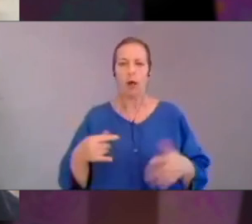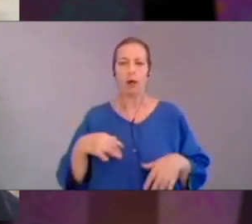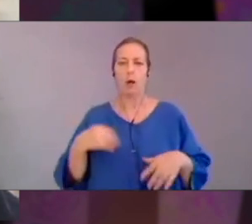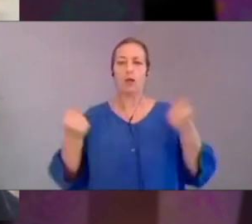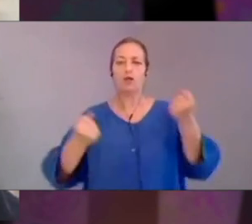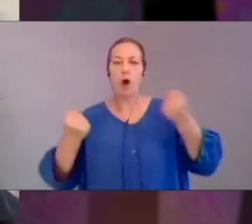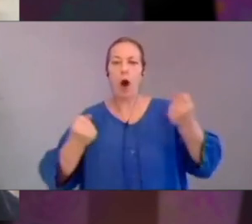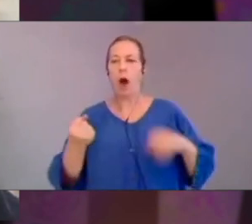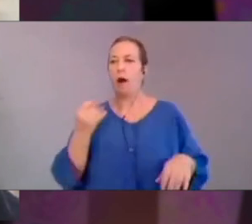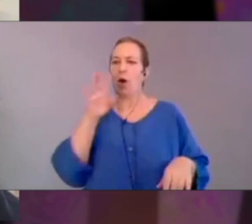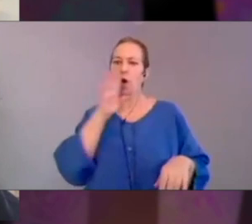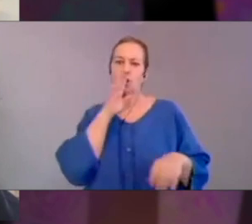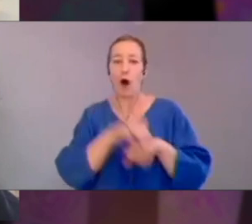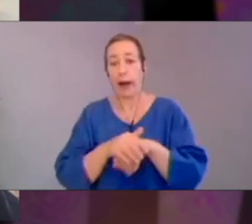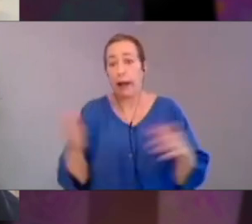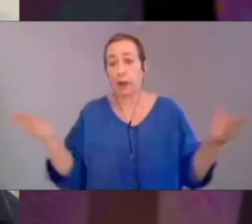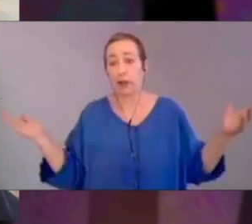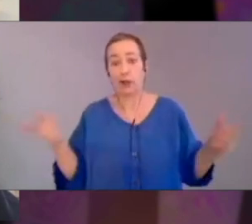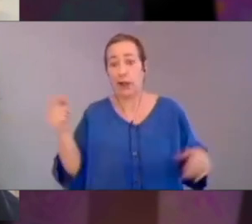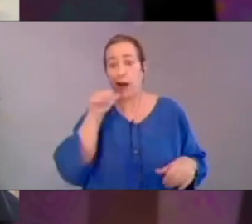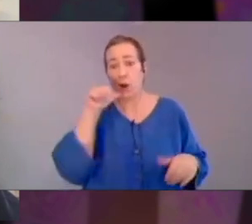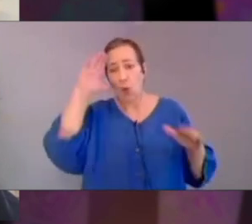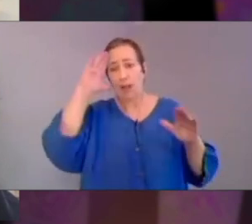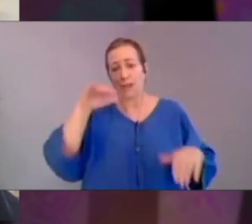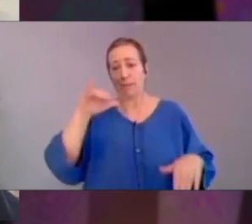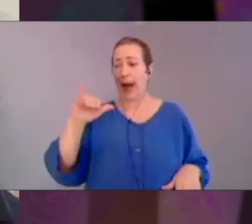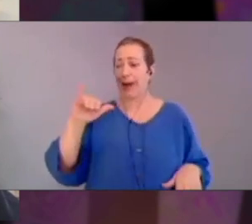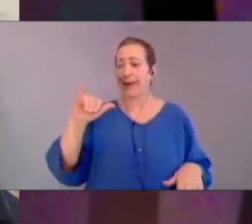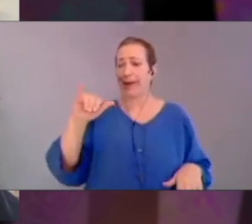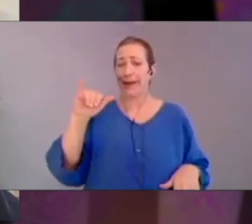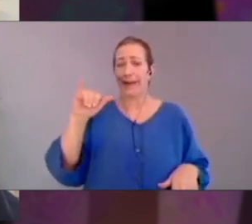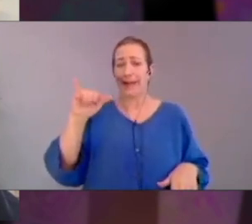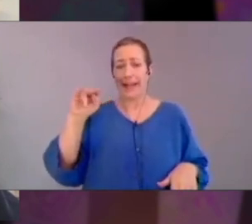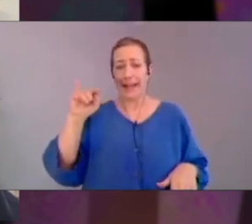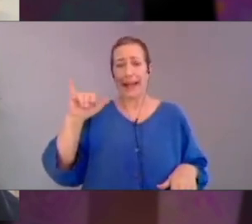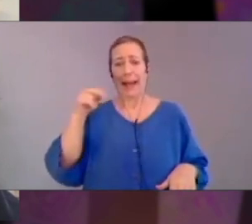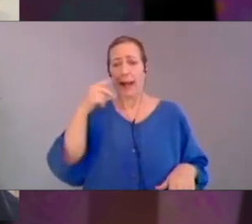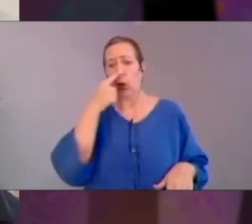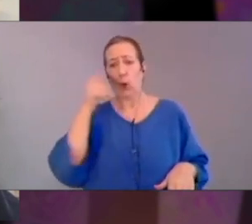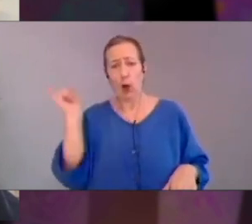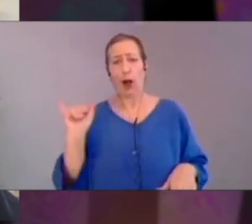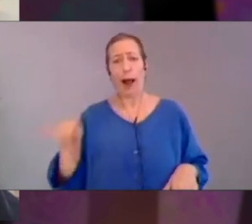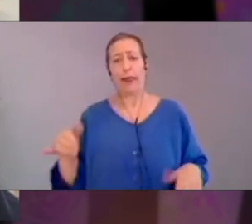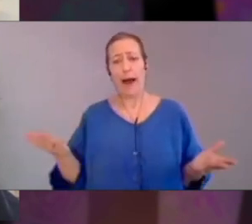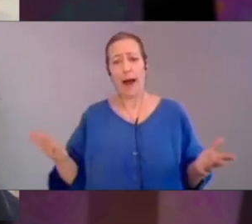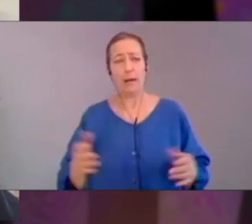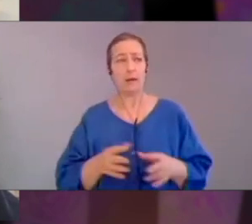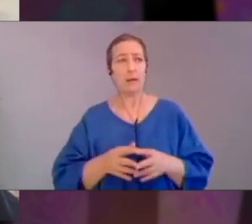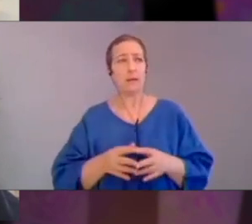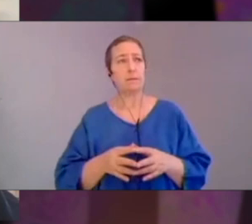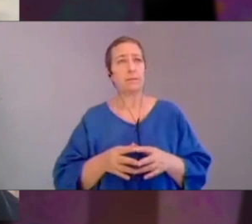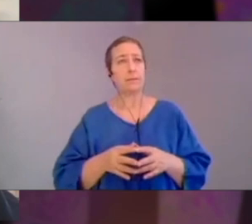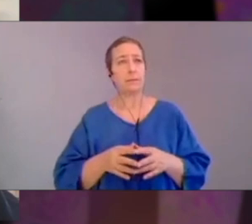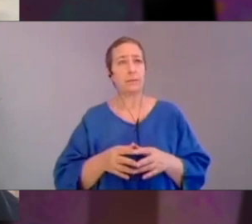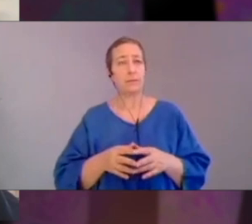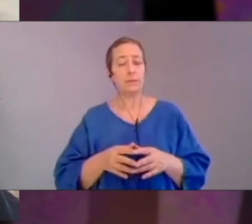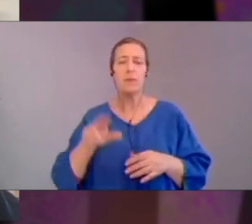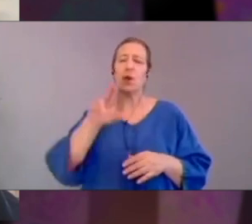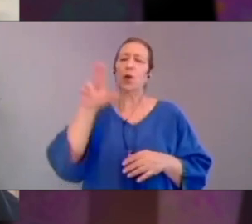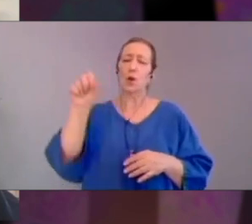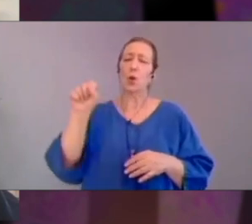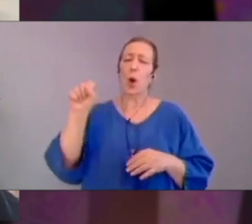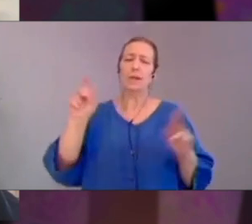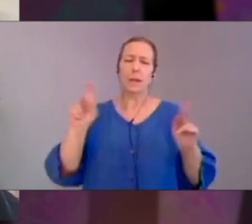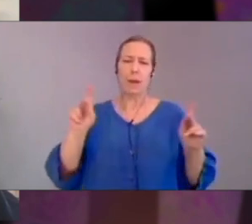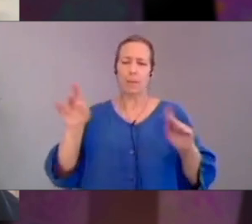English. And the United States is uniquely obsessed with race in